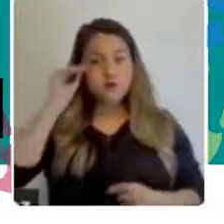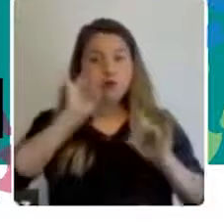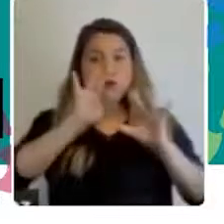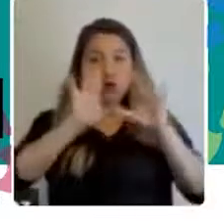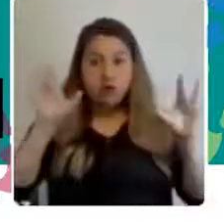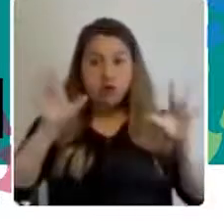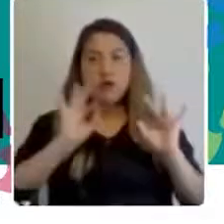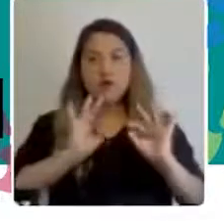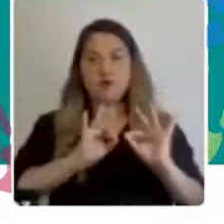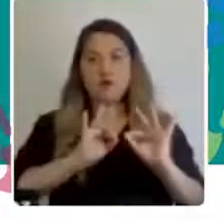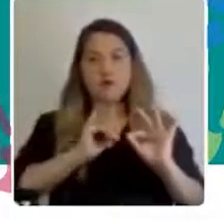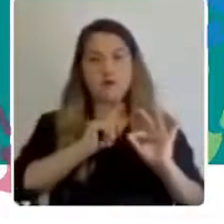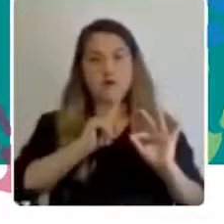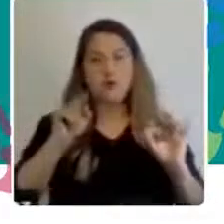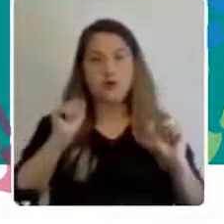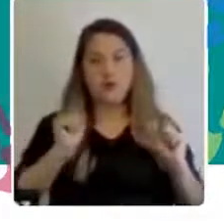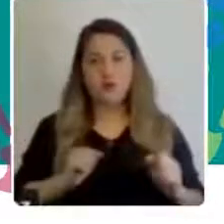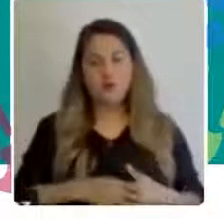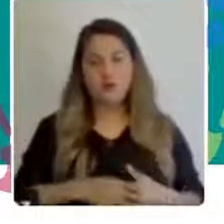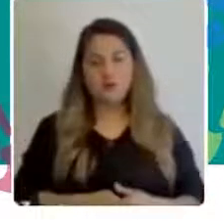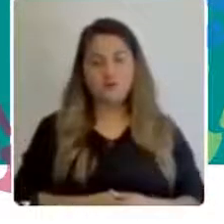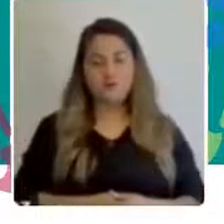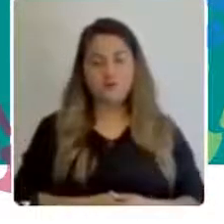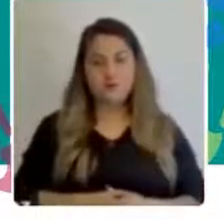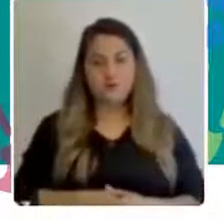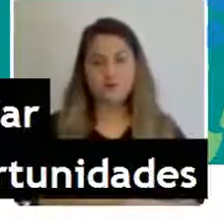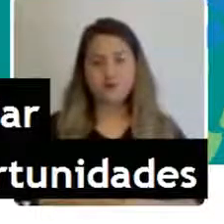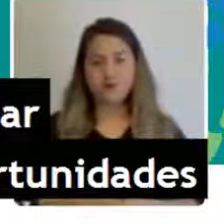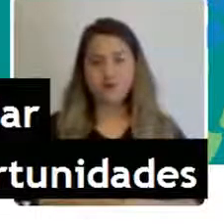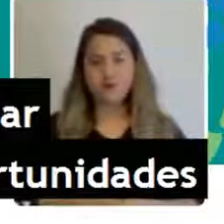provide some of this information. I know my time will be running short here,